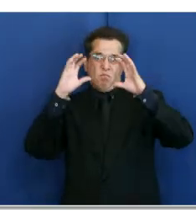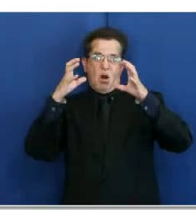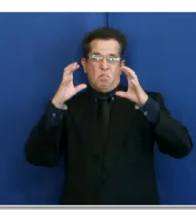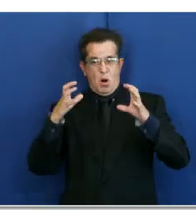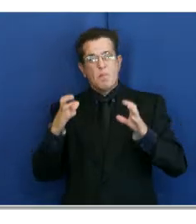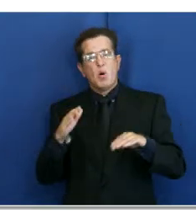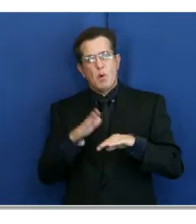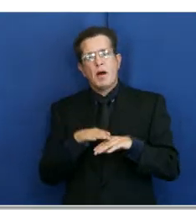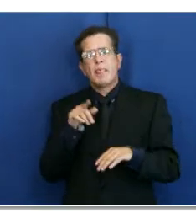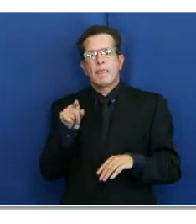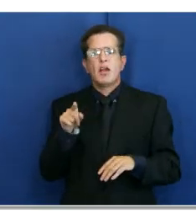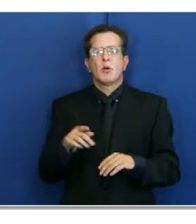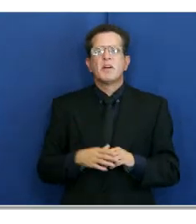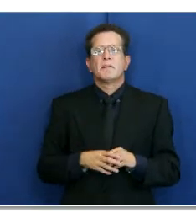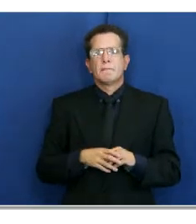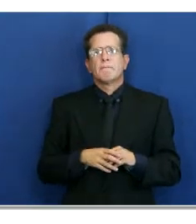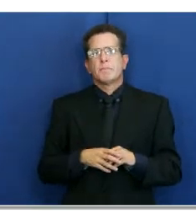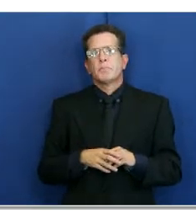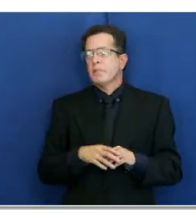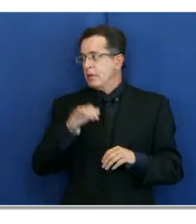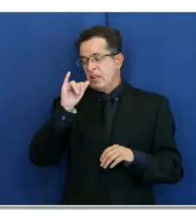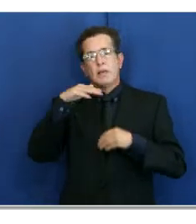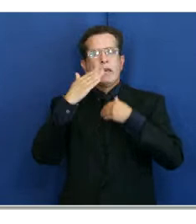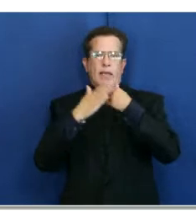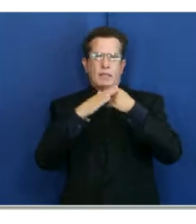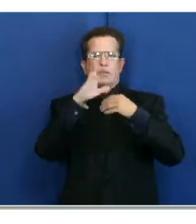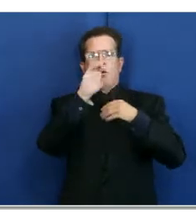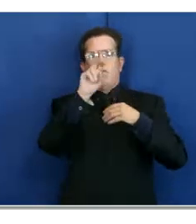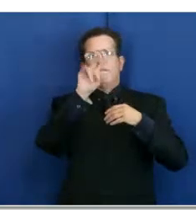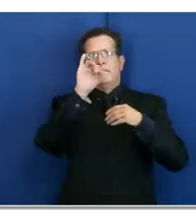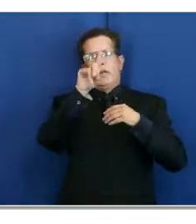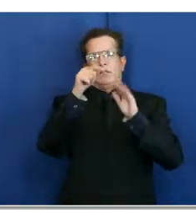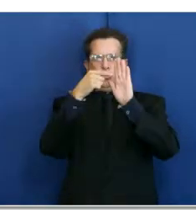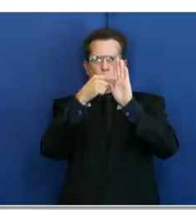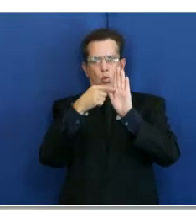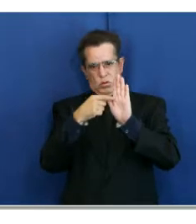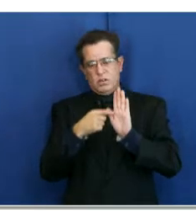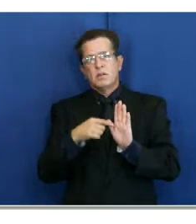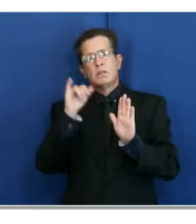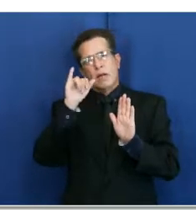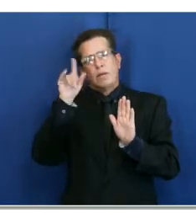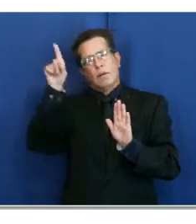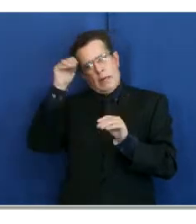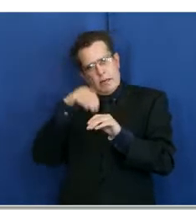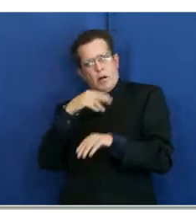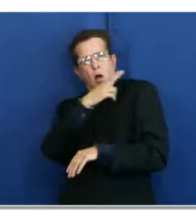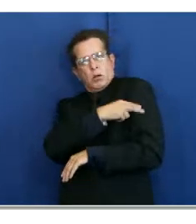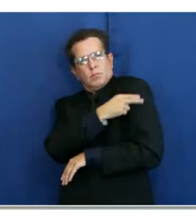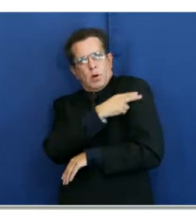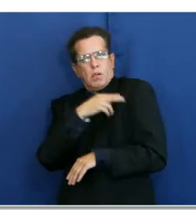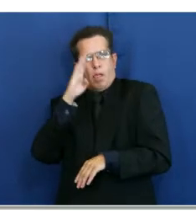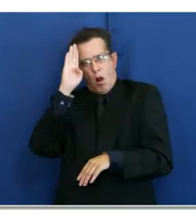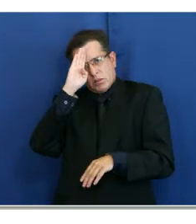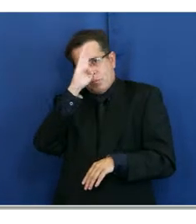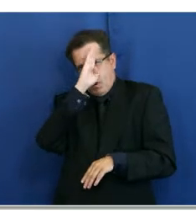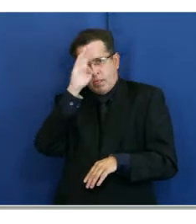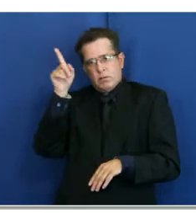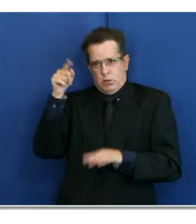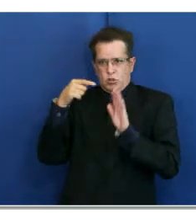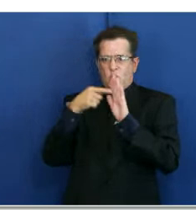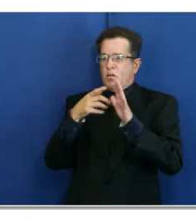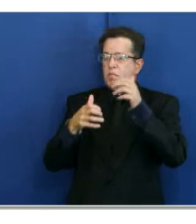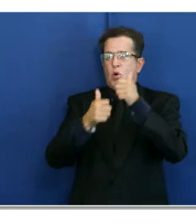So the next slide is our COVID-19 demographics related to hospitalized cases. The majority,